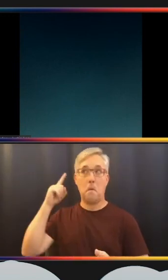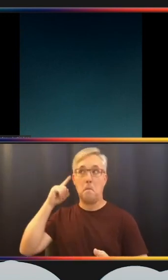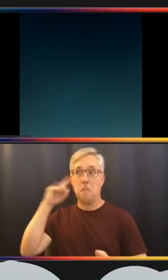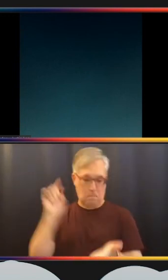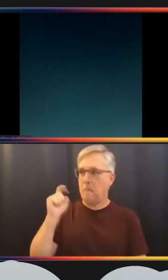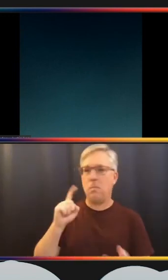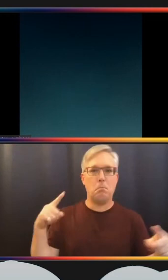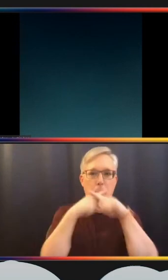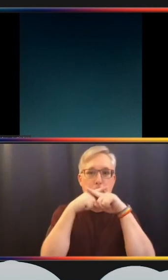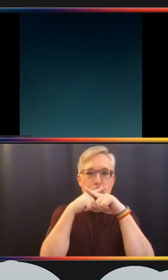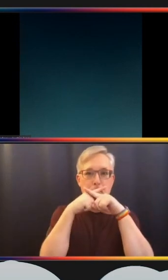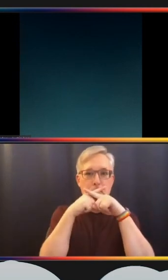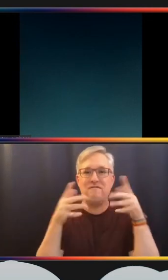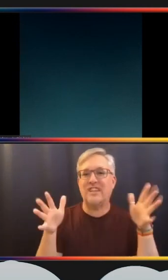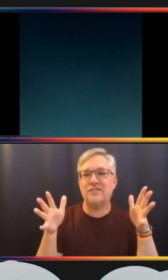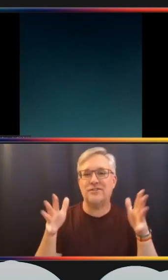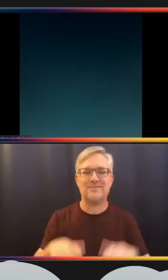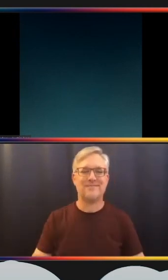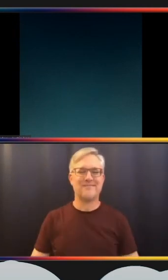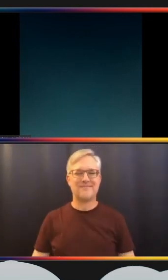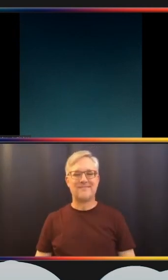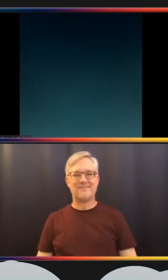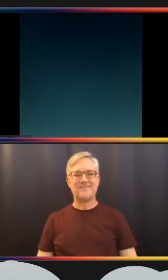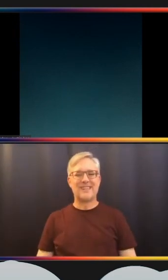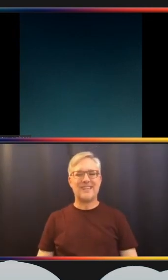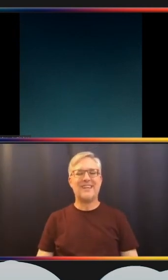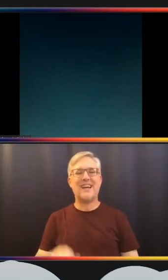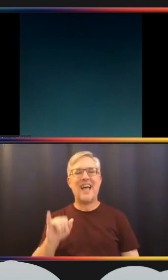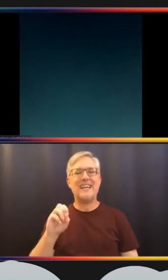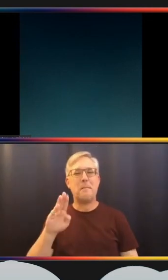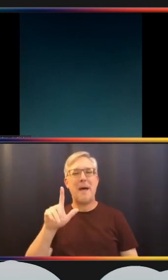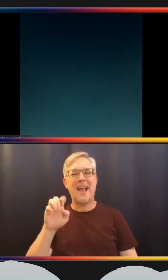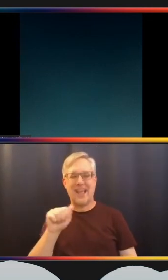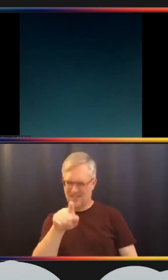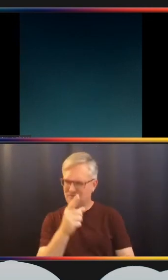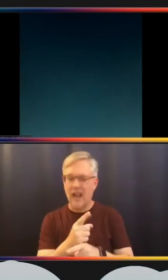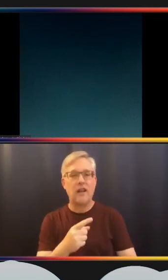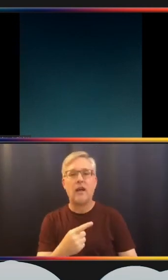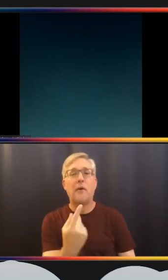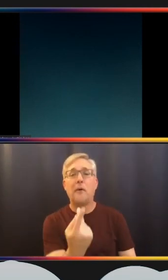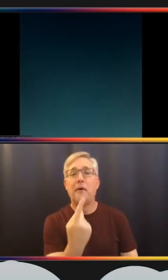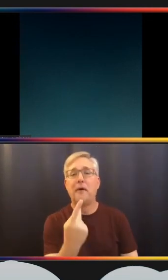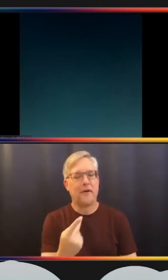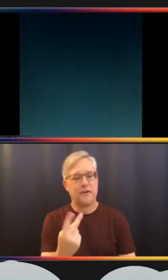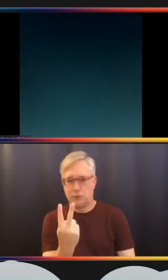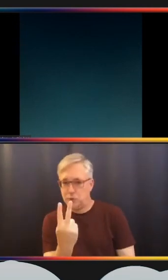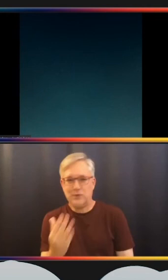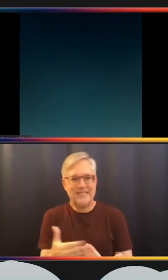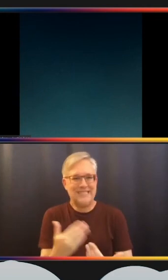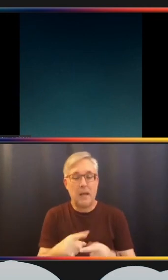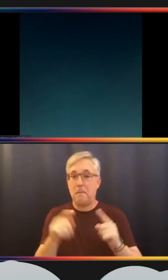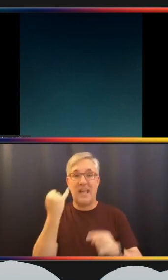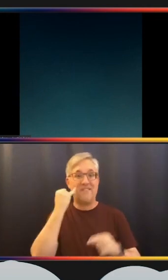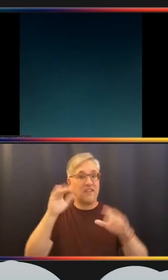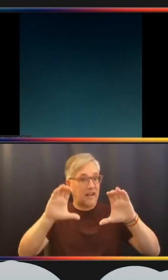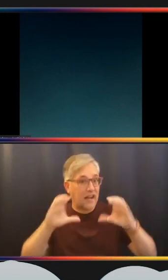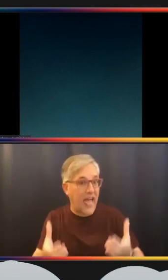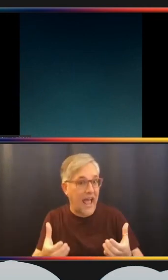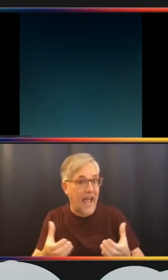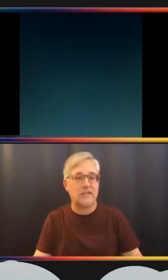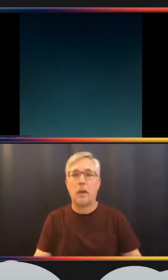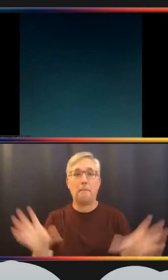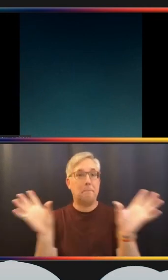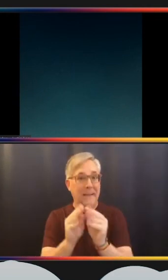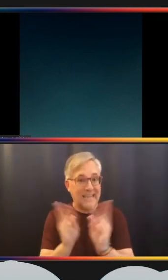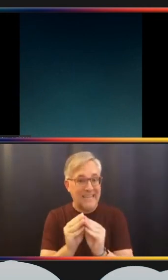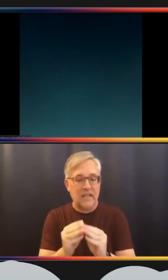well, see, this is easier because it's just the two of us, but when you do those big meetings, you're like, you're doing like class on Zoom or whatever, then it's so many people and you're